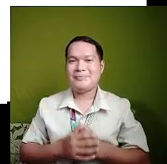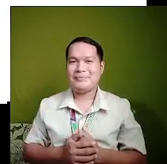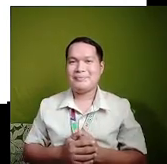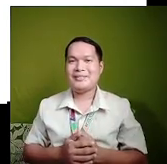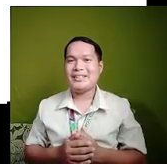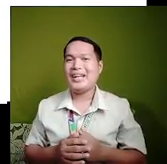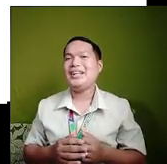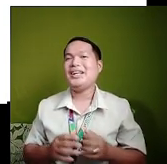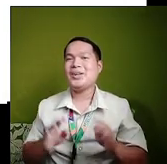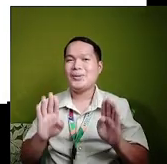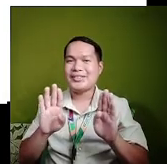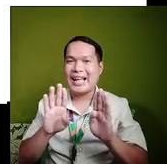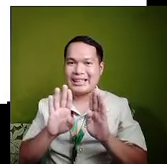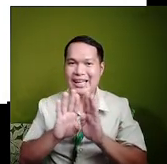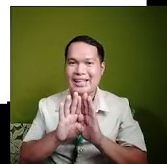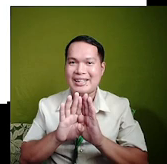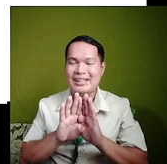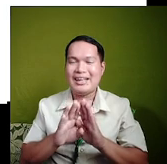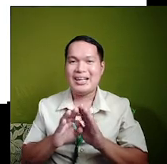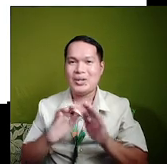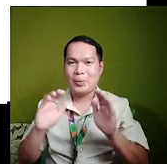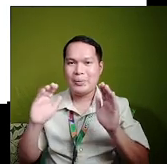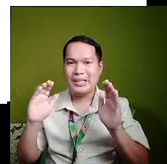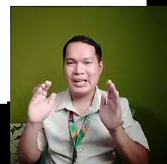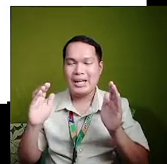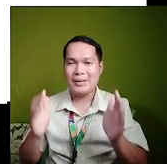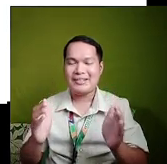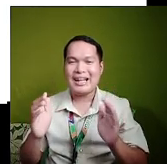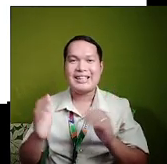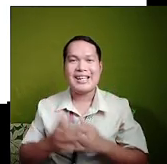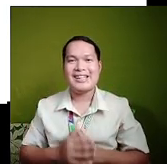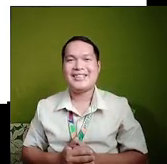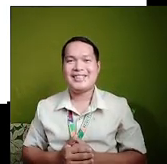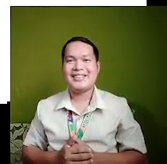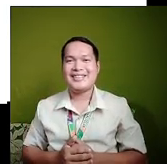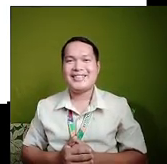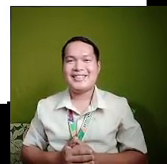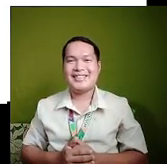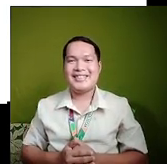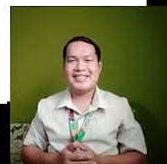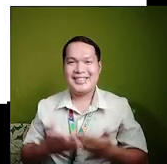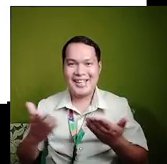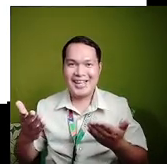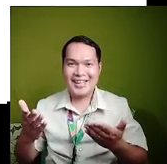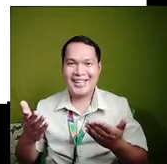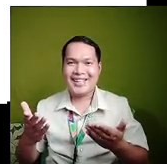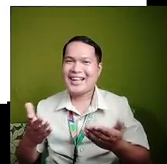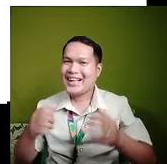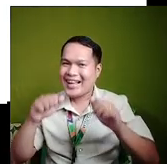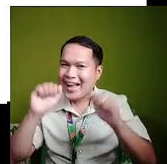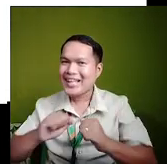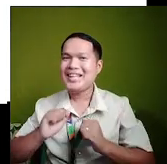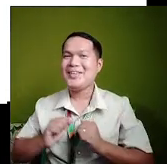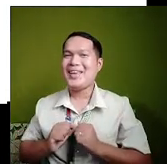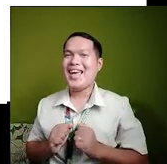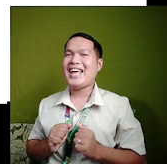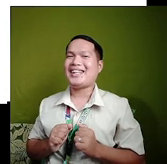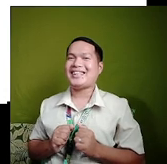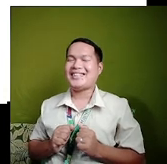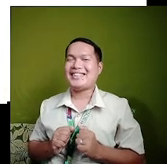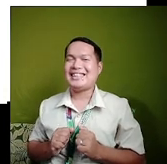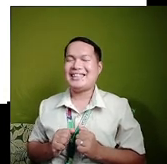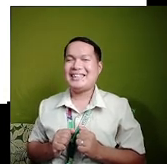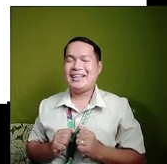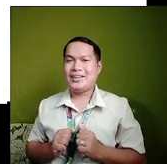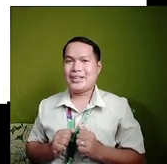Then I-close natin ang grouping elements natin See? Kaya niyo yan!